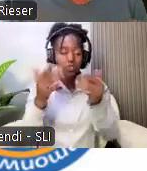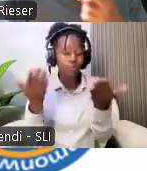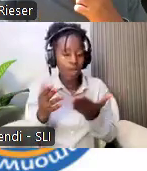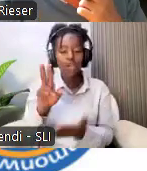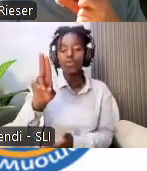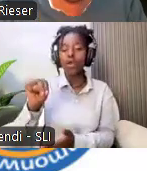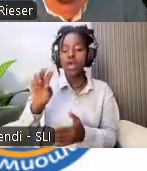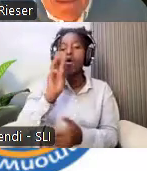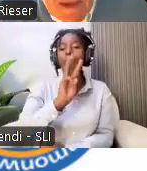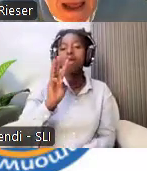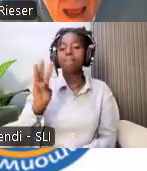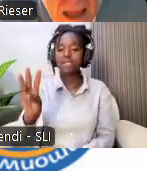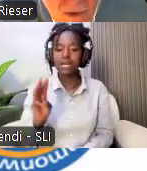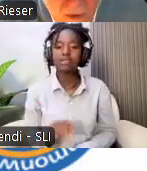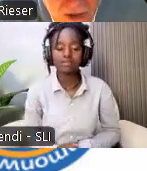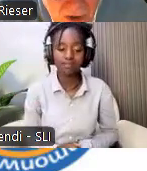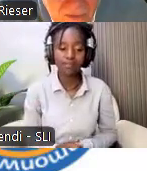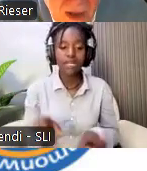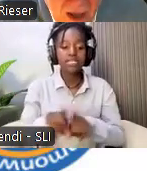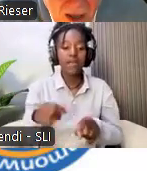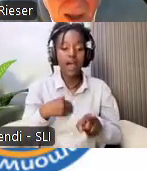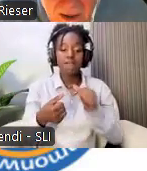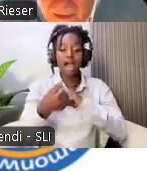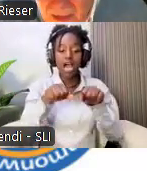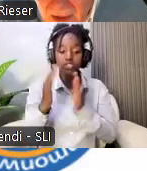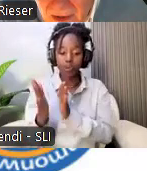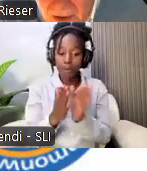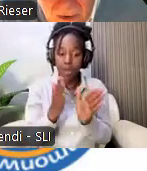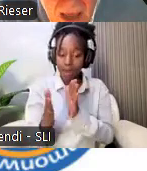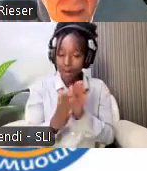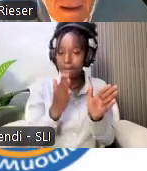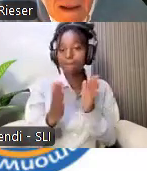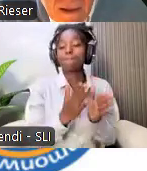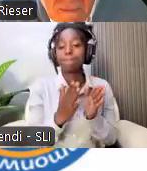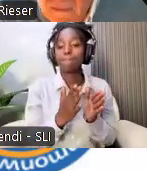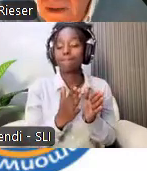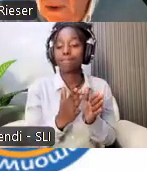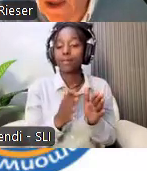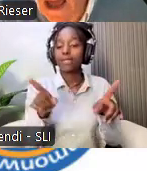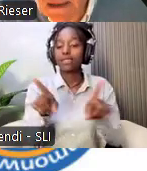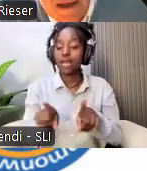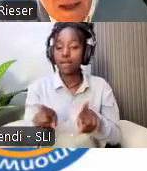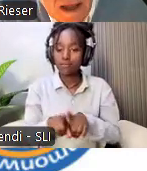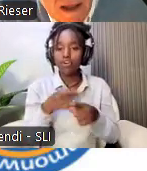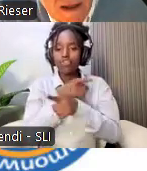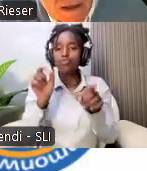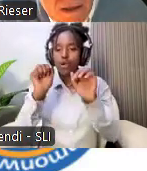action plan, which is there, and also you can still